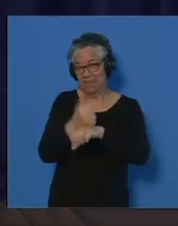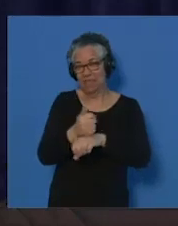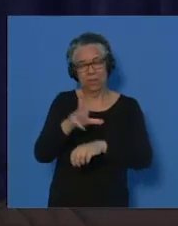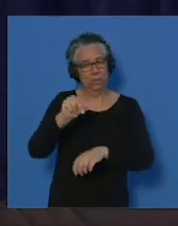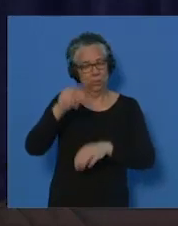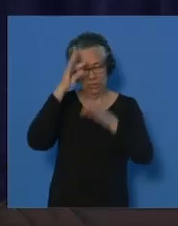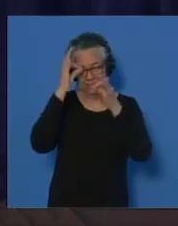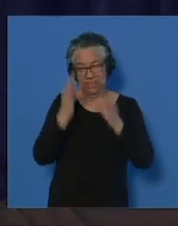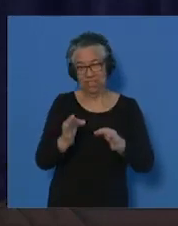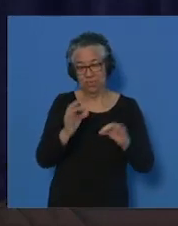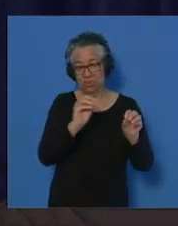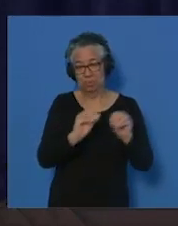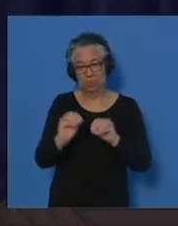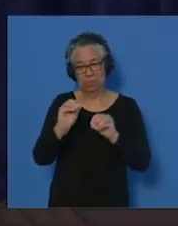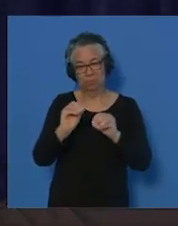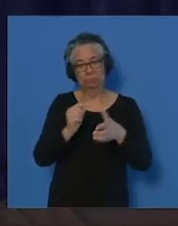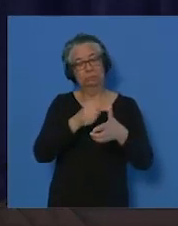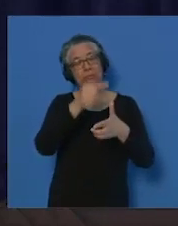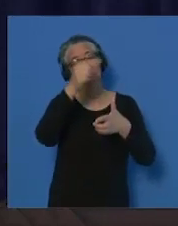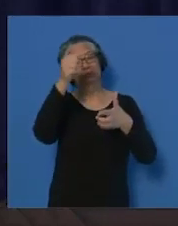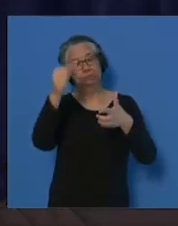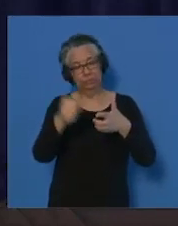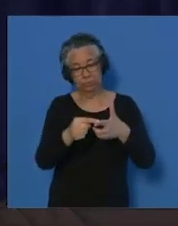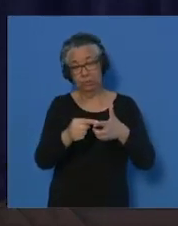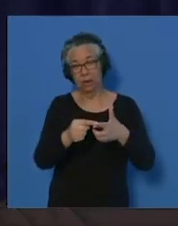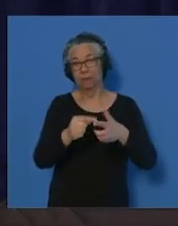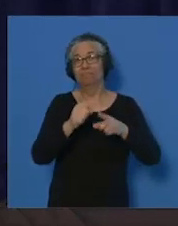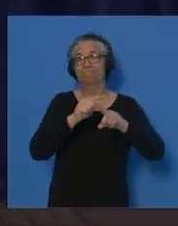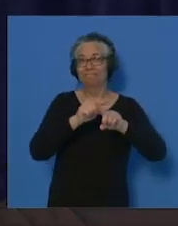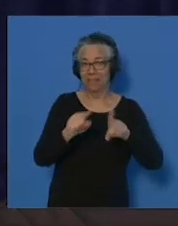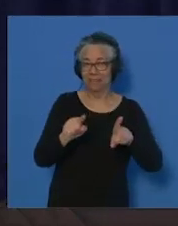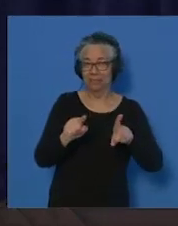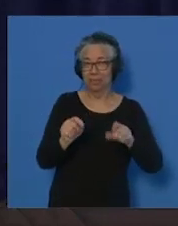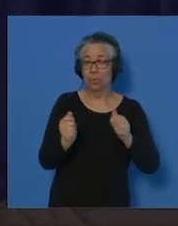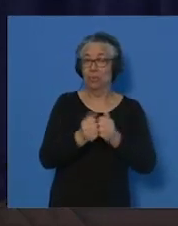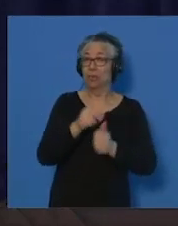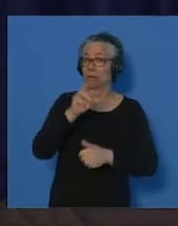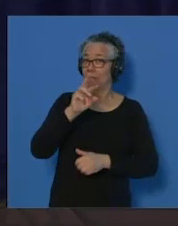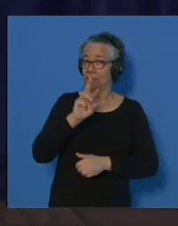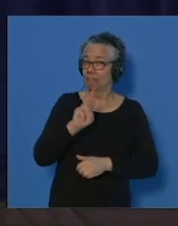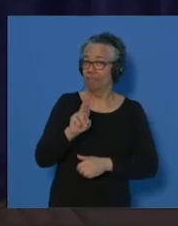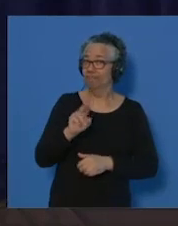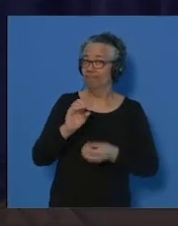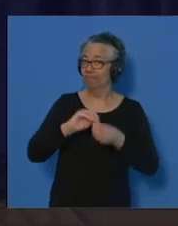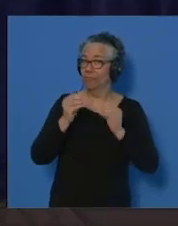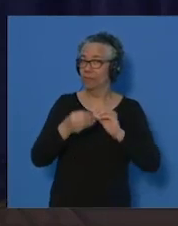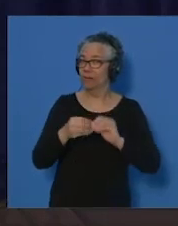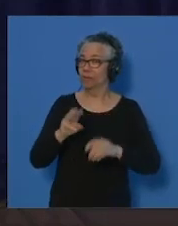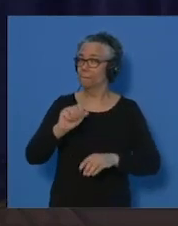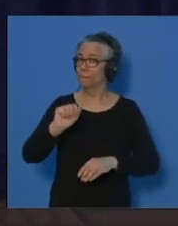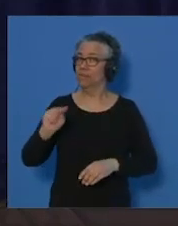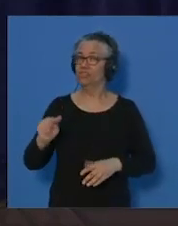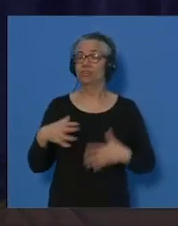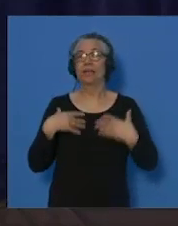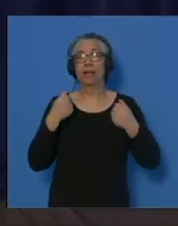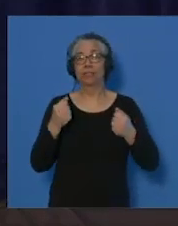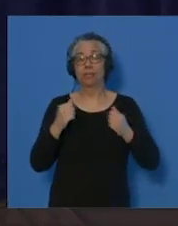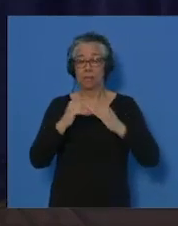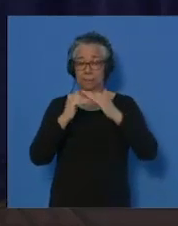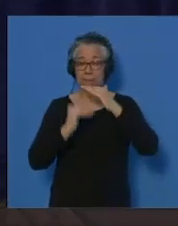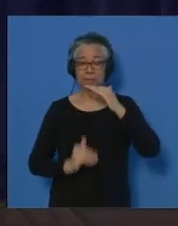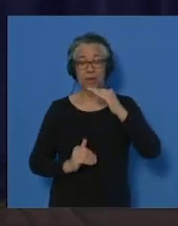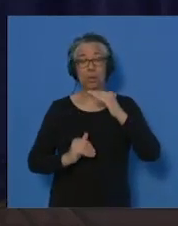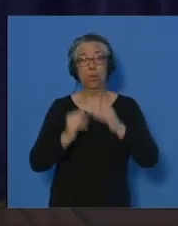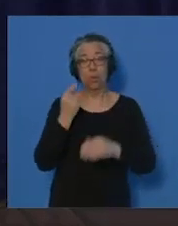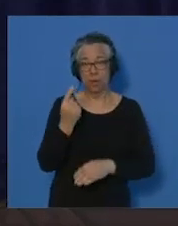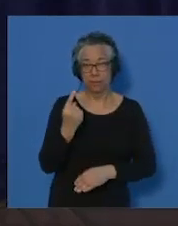decision to move to phase 2. However, with the R number, which the Minister of Health has reported, being below 1,